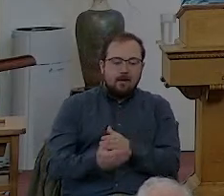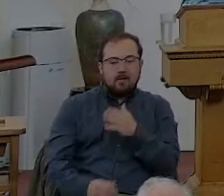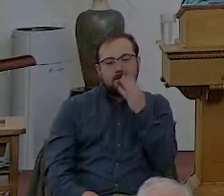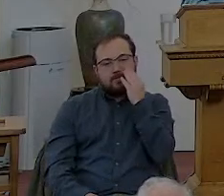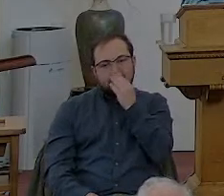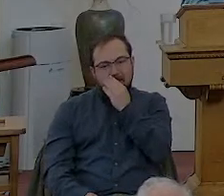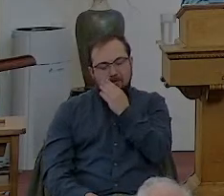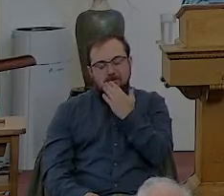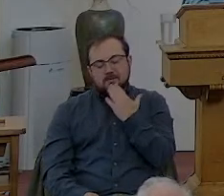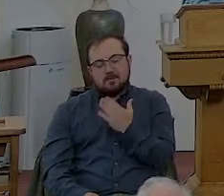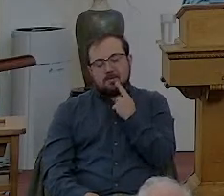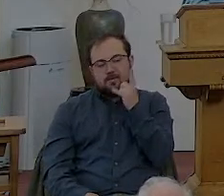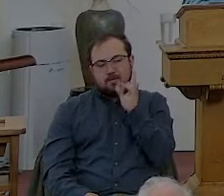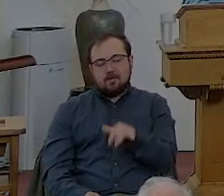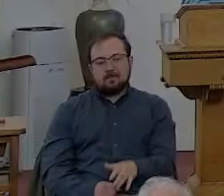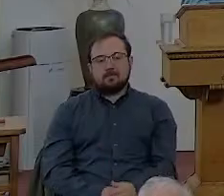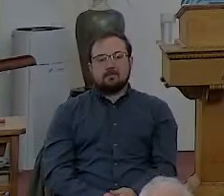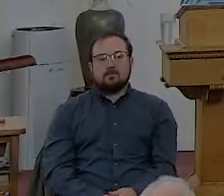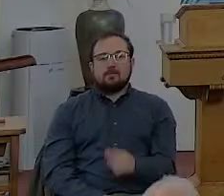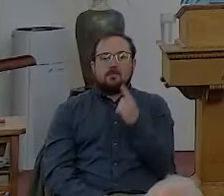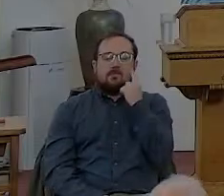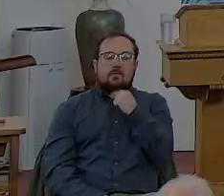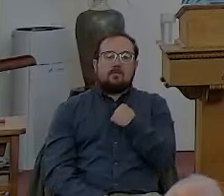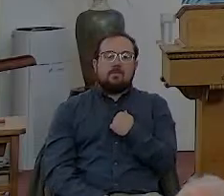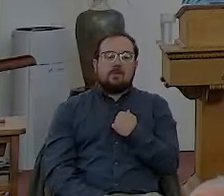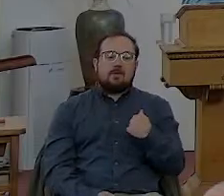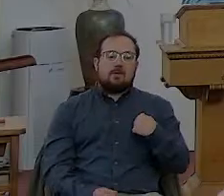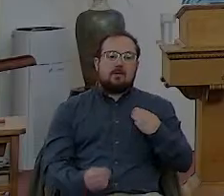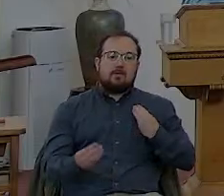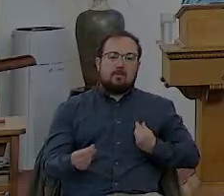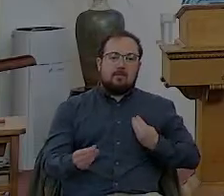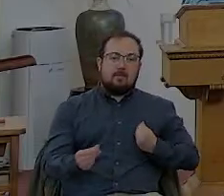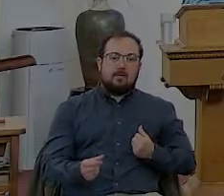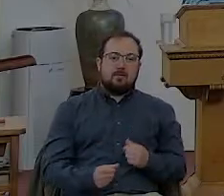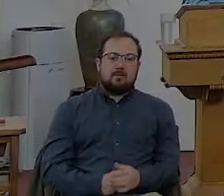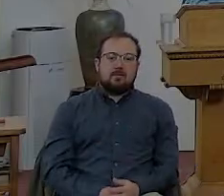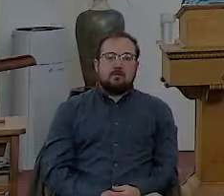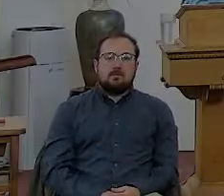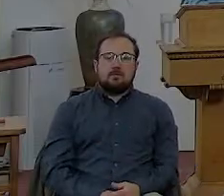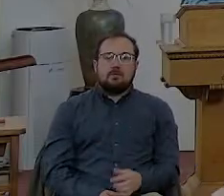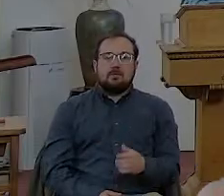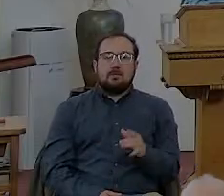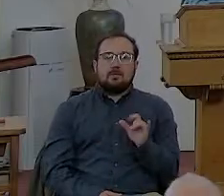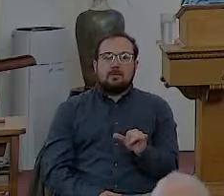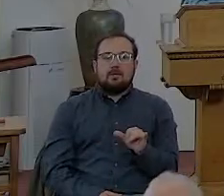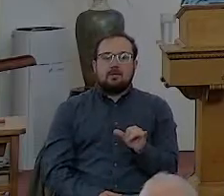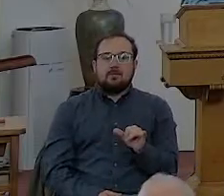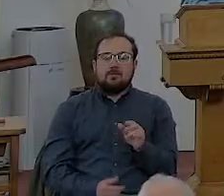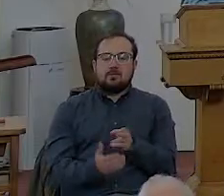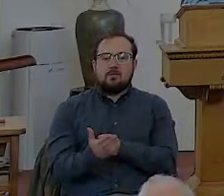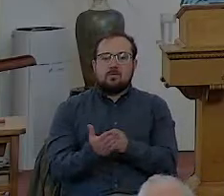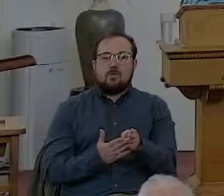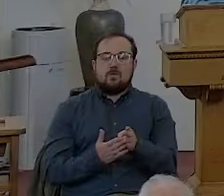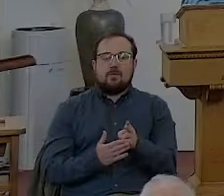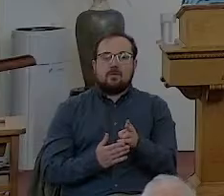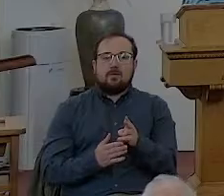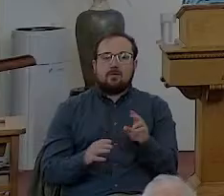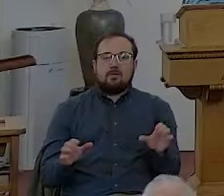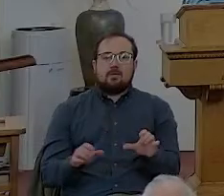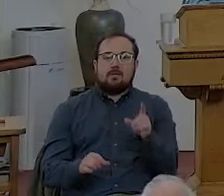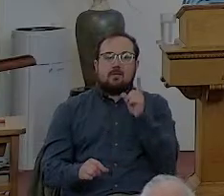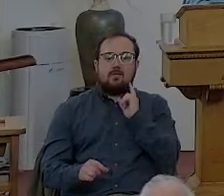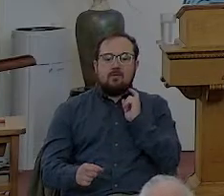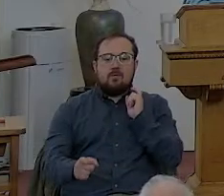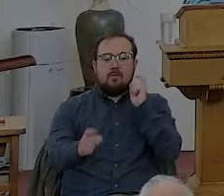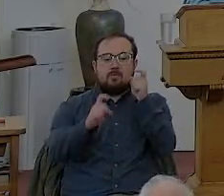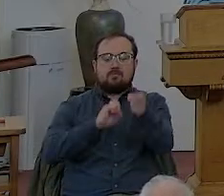flowers. To me, compassion is a sacred act, both for the giver